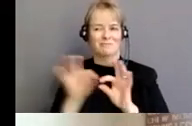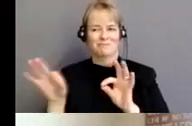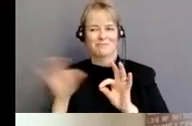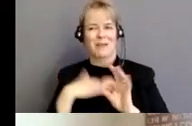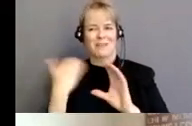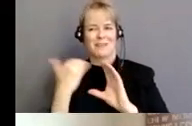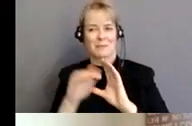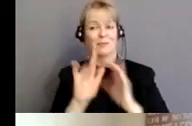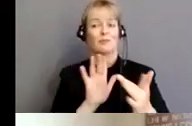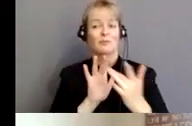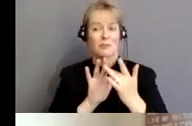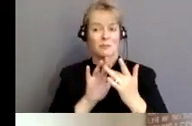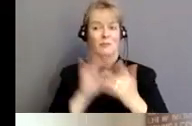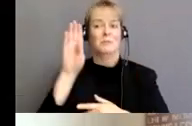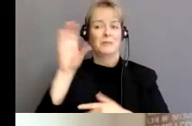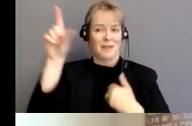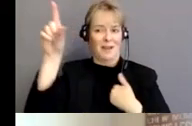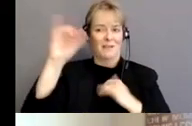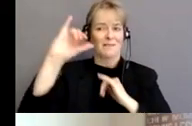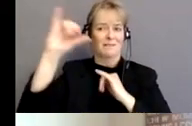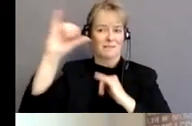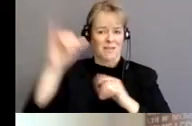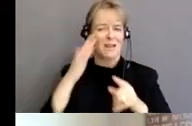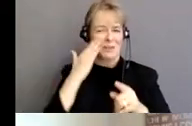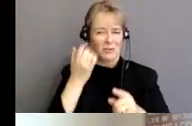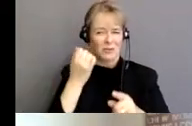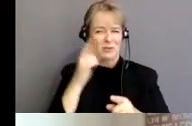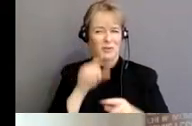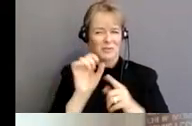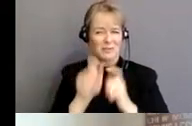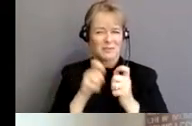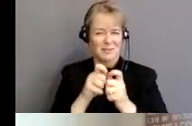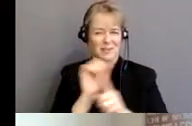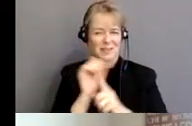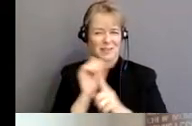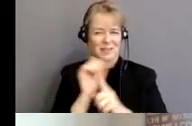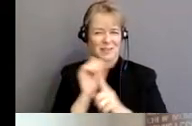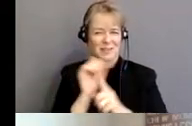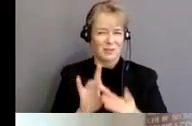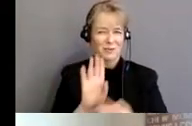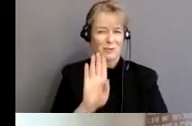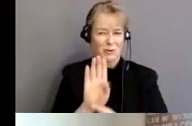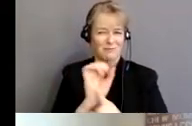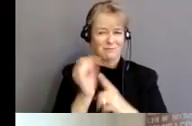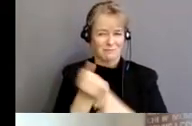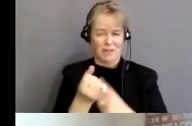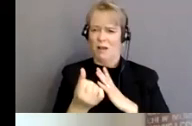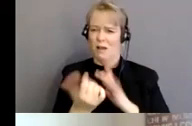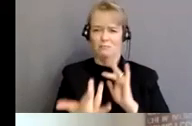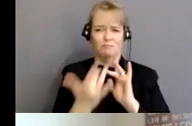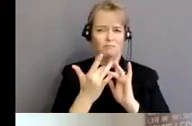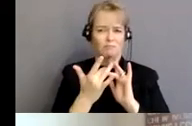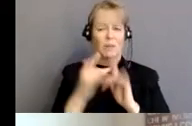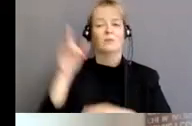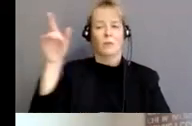reach out to me. I understand you have a particular issue you wanted to discuss. So yeah, there is the British Columbia